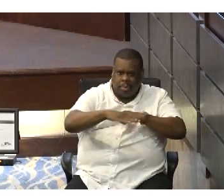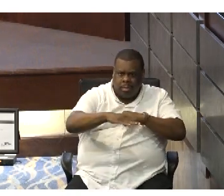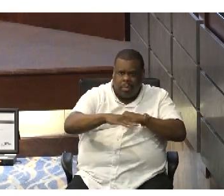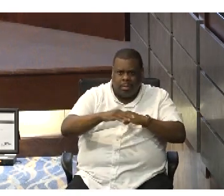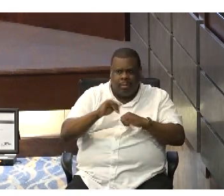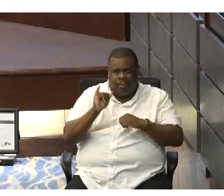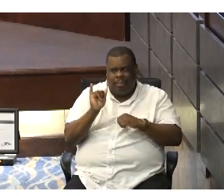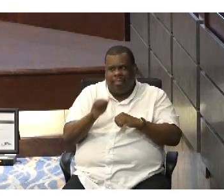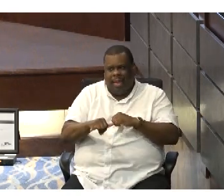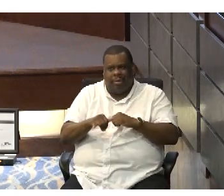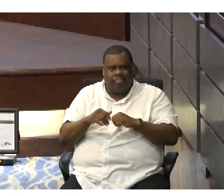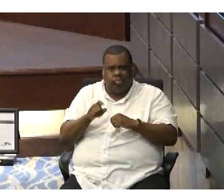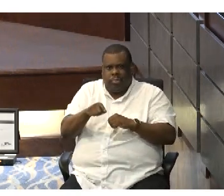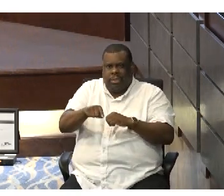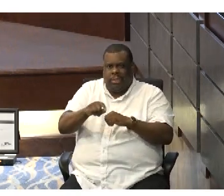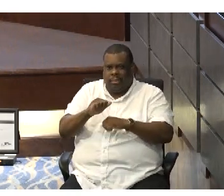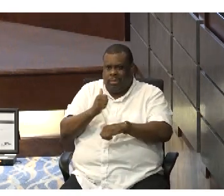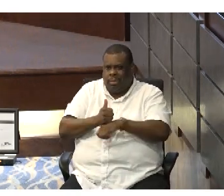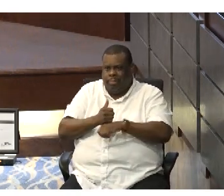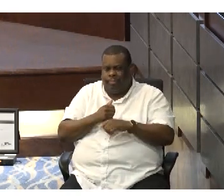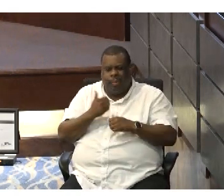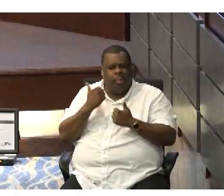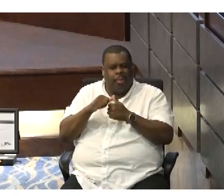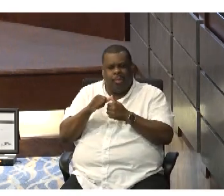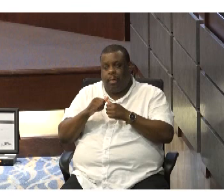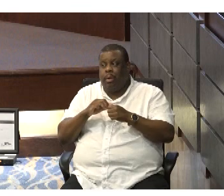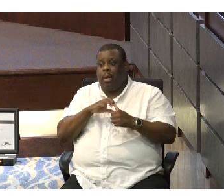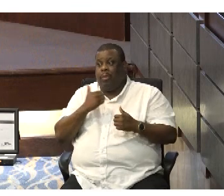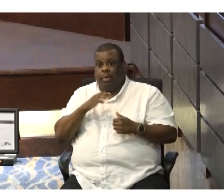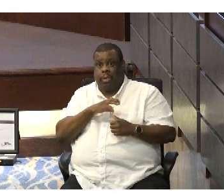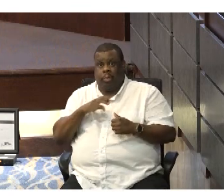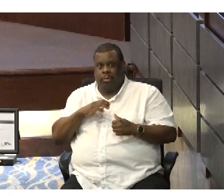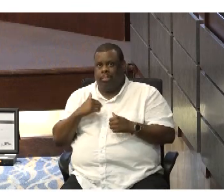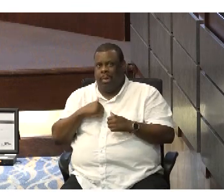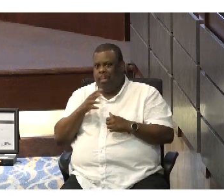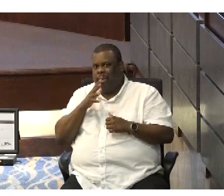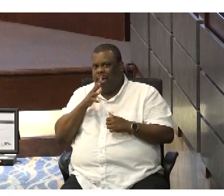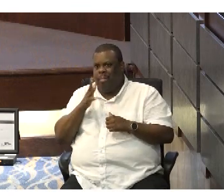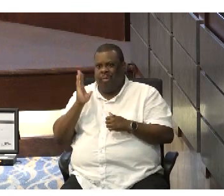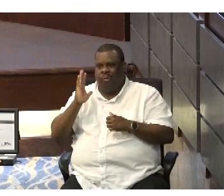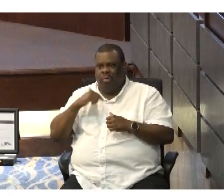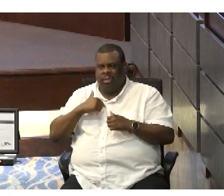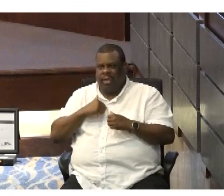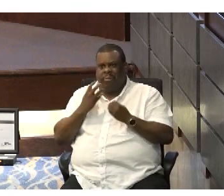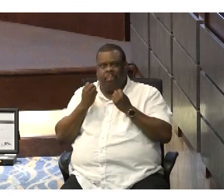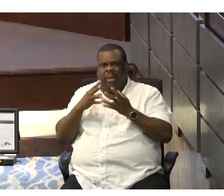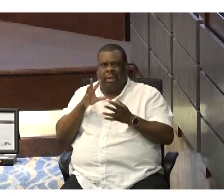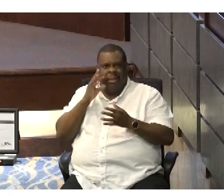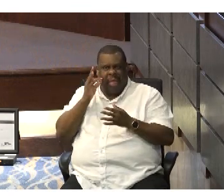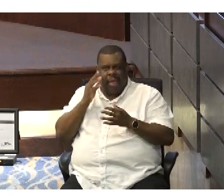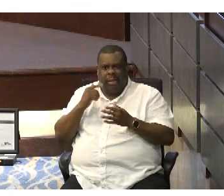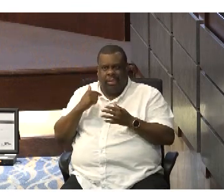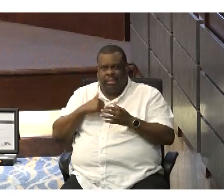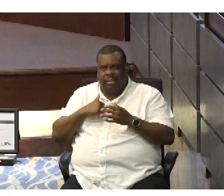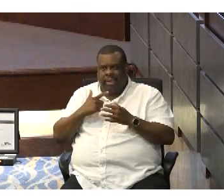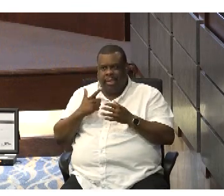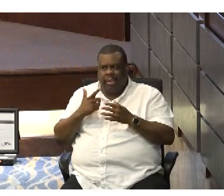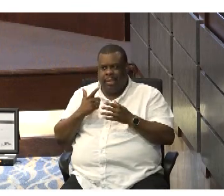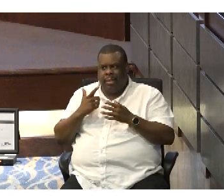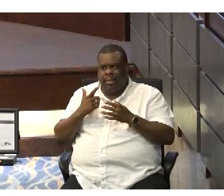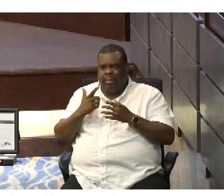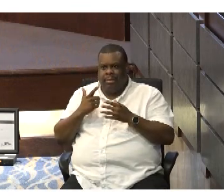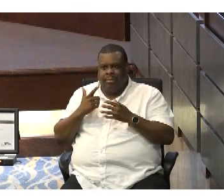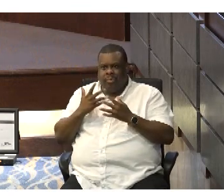anywhere. Yeah. So, but now that I understand and I see people walking up and down the corridor of Herring Avenue,